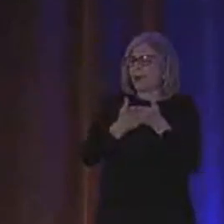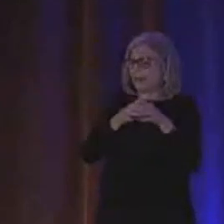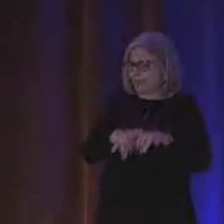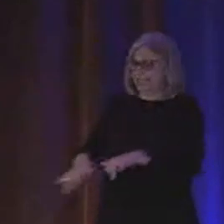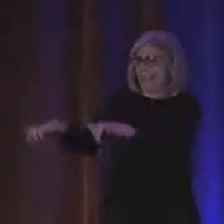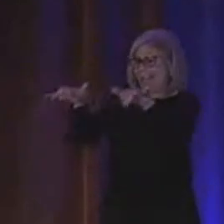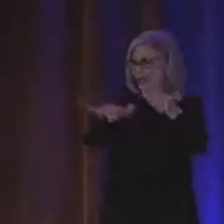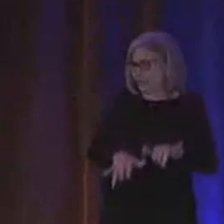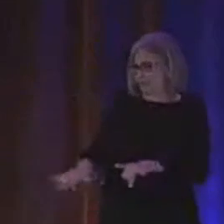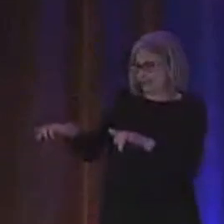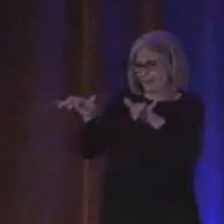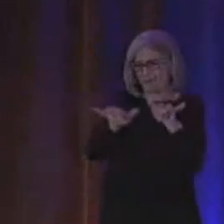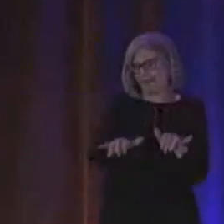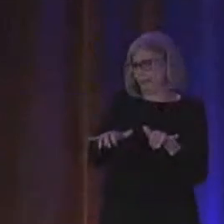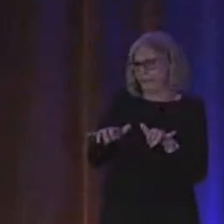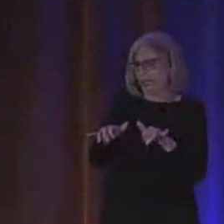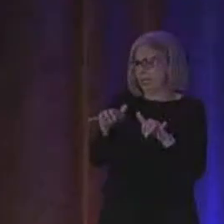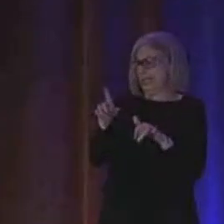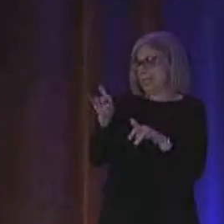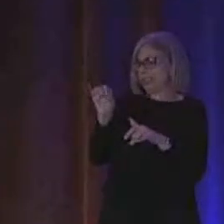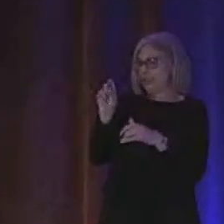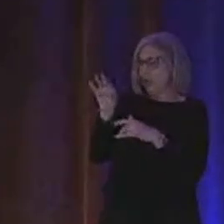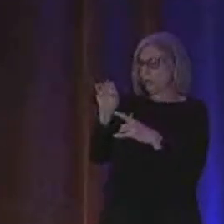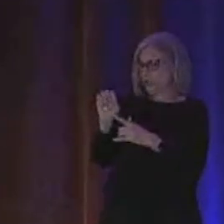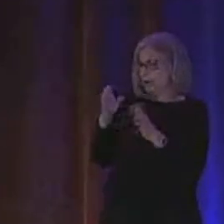standard disclosure pattern.